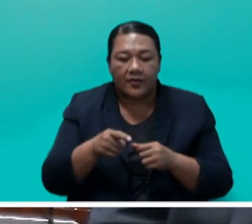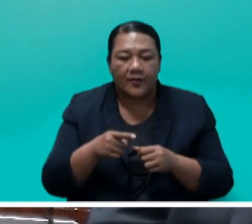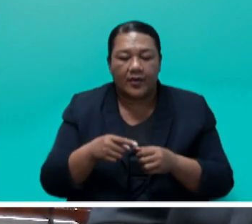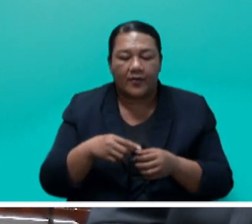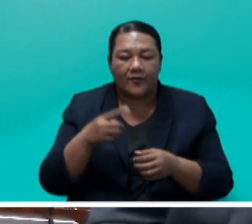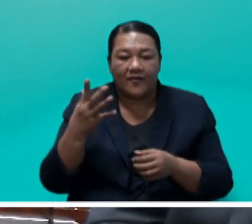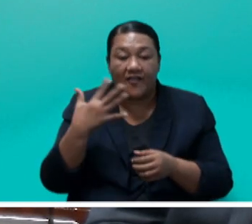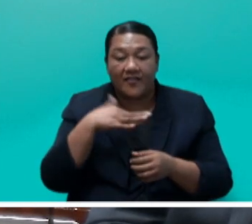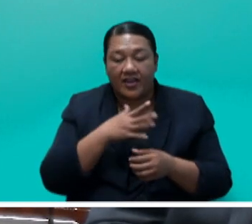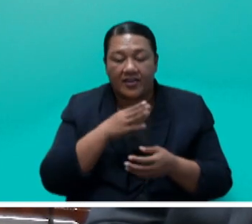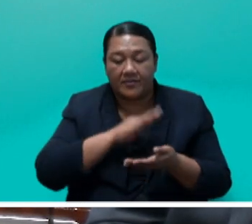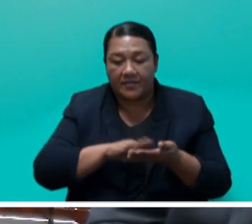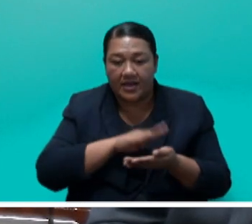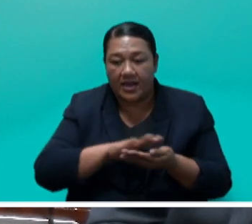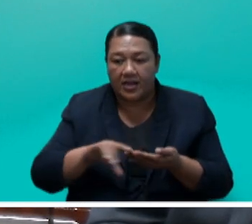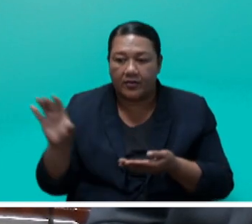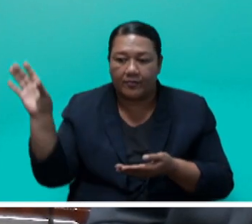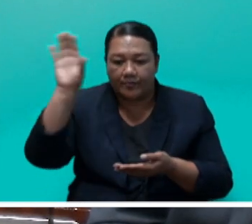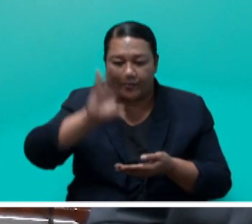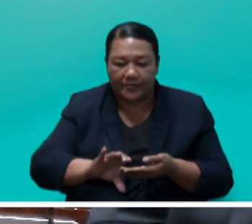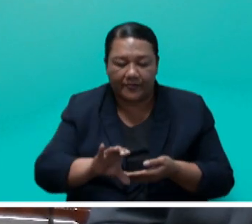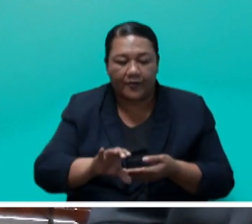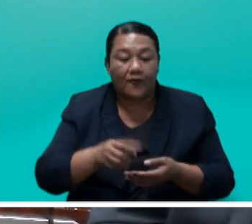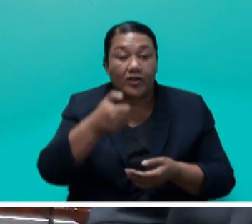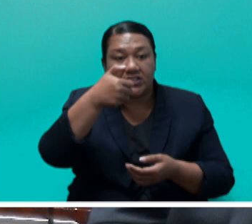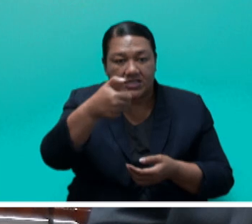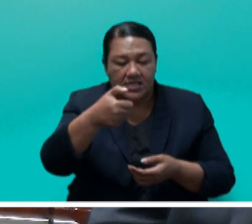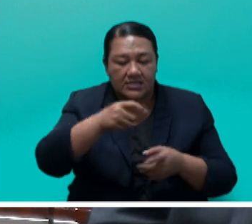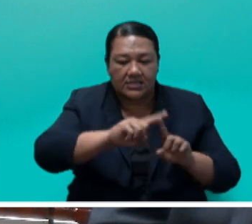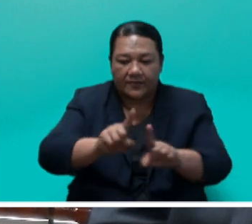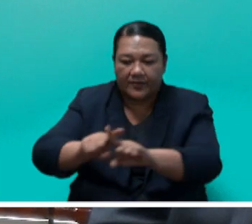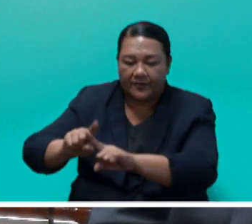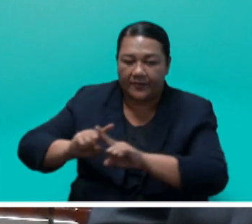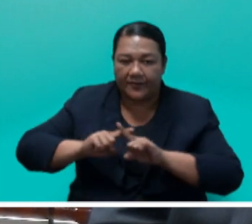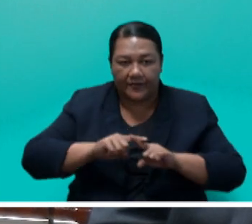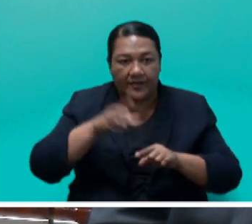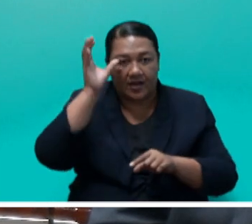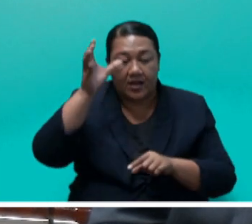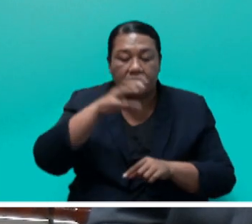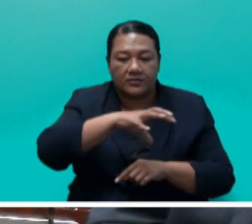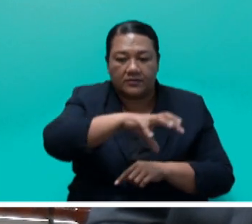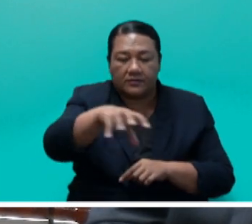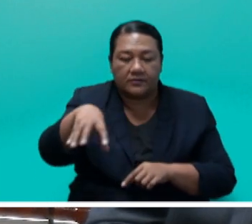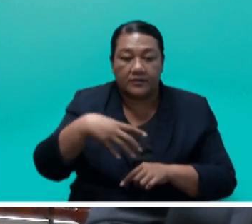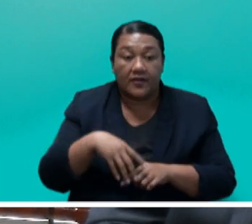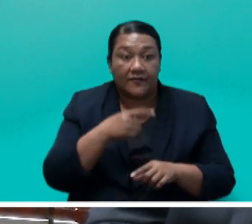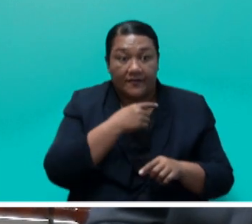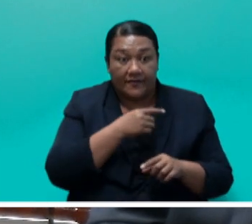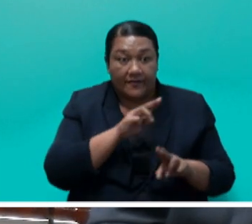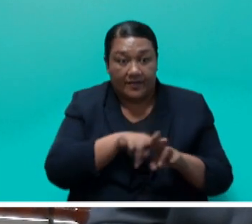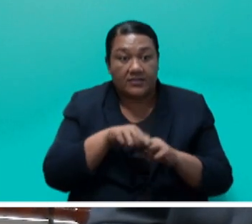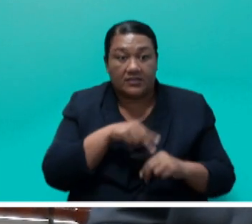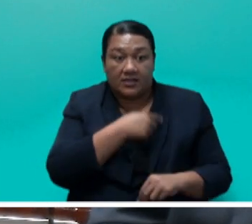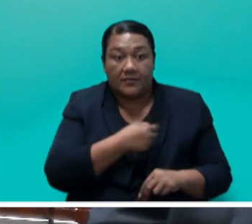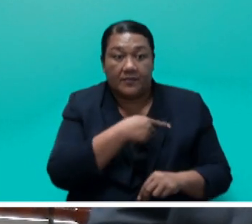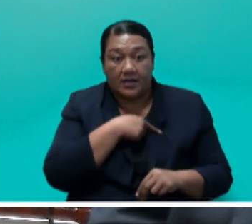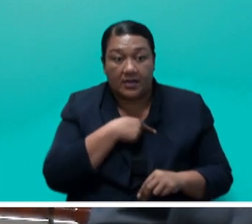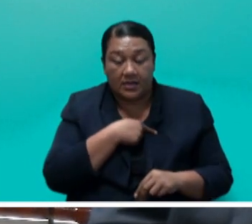Domestic shipping had no profile a decade ago. Today, in part due to the success of the Pacific Alliance, there is significant understanding amongst